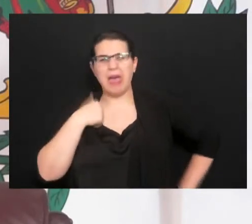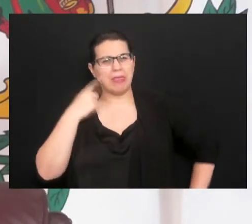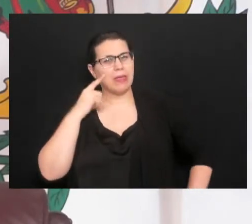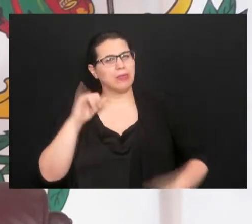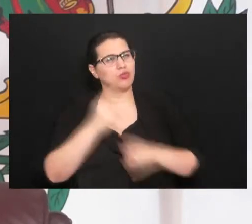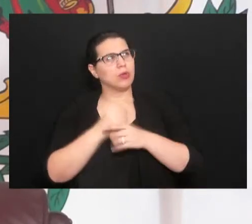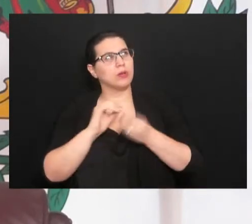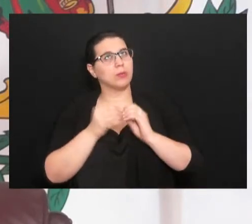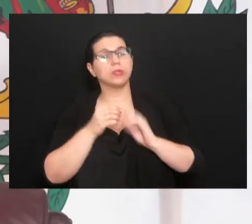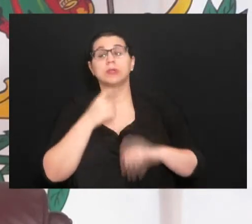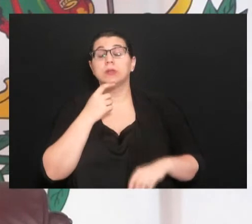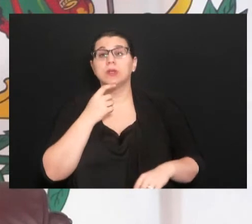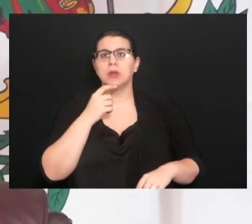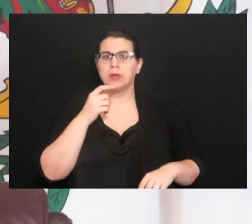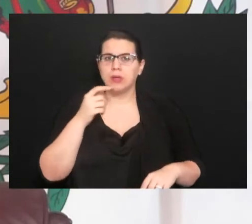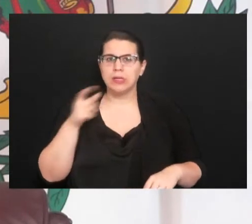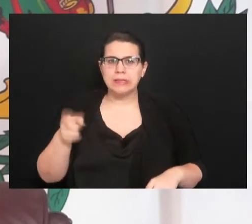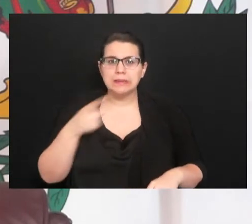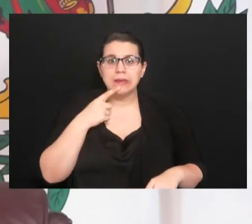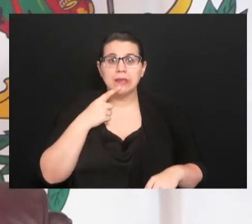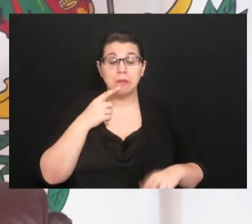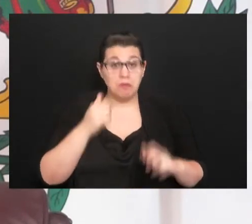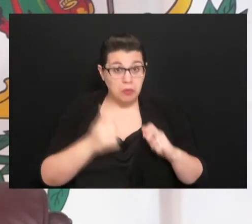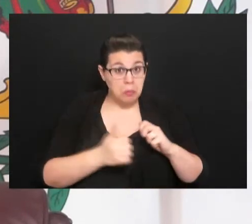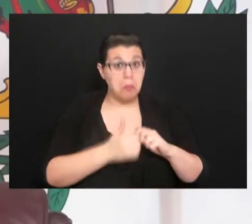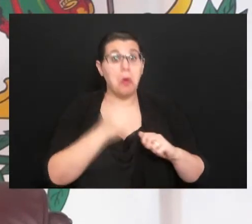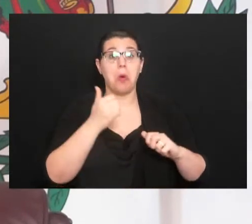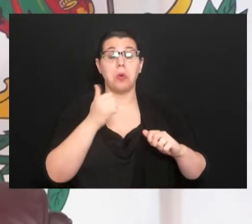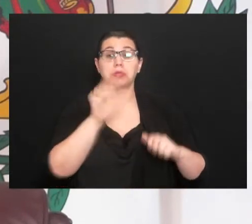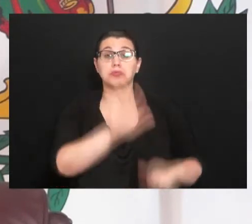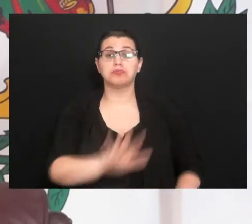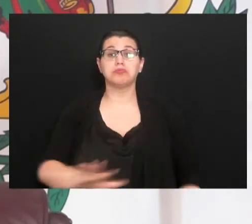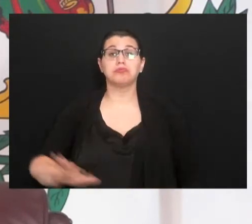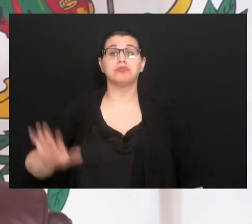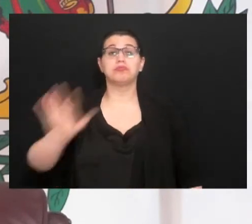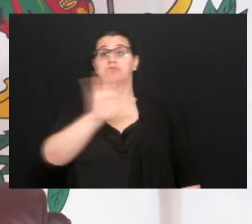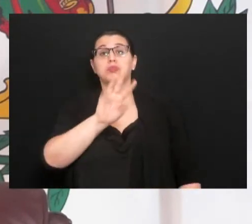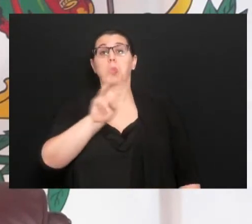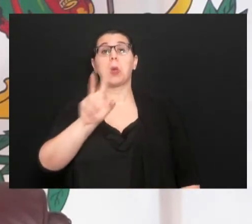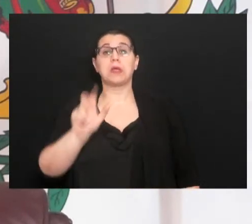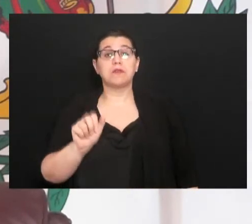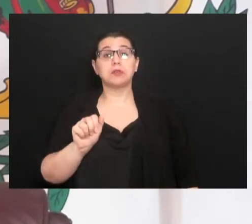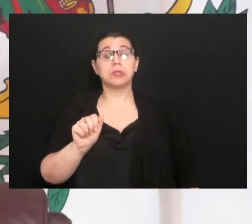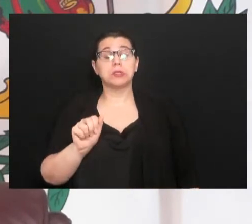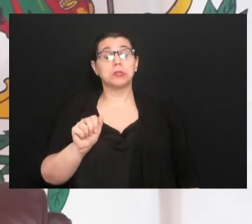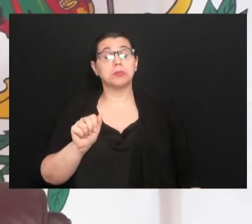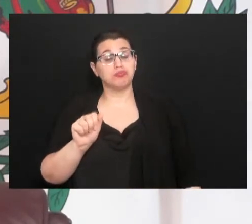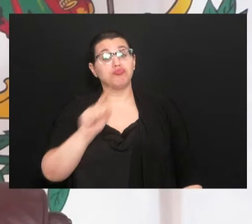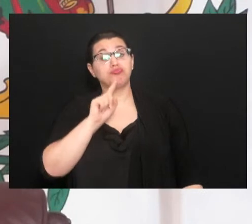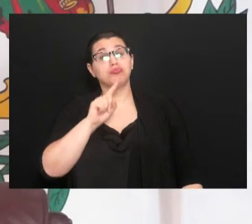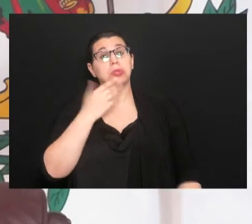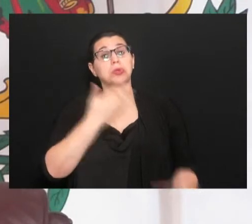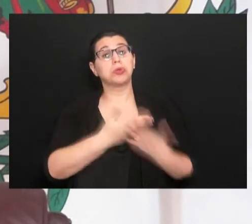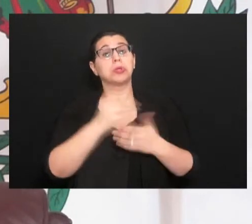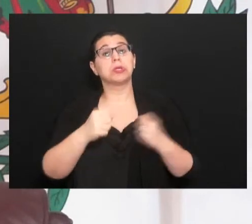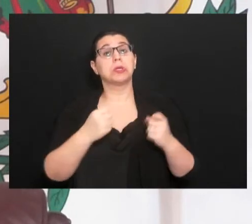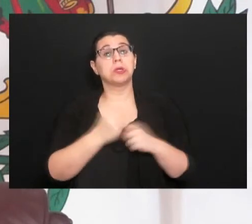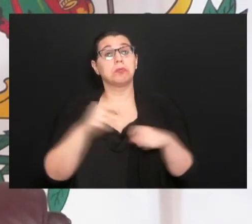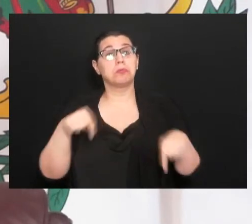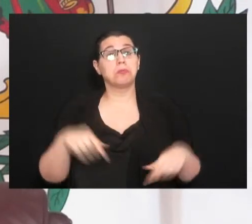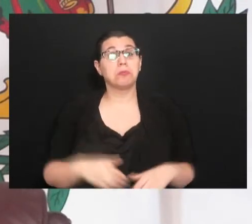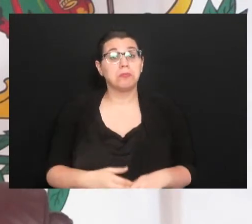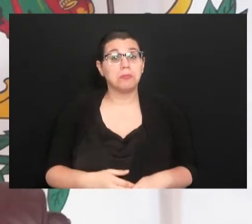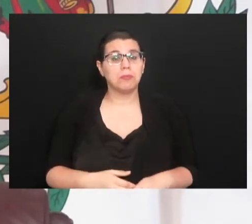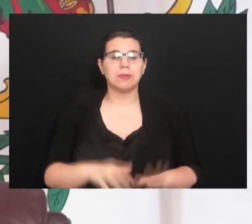the most part, West Virginia is having a good year. Now, West